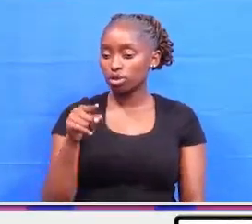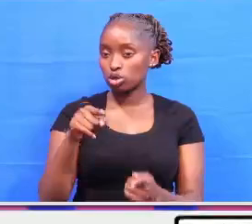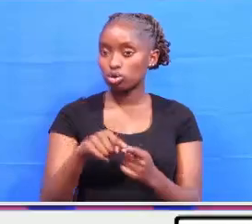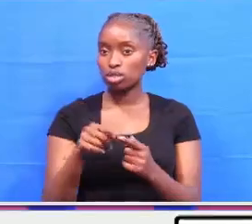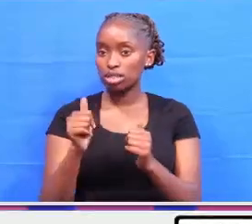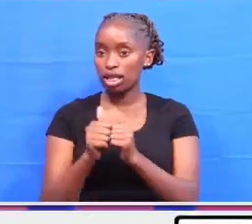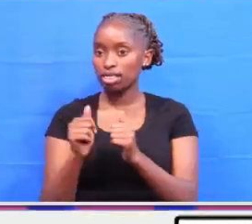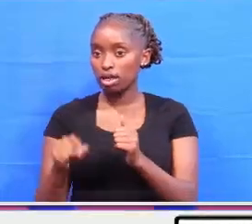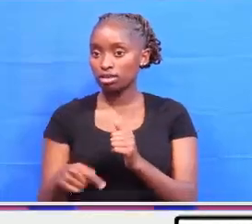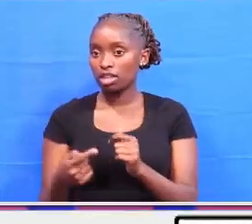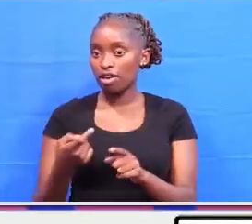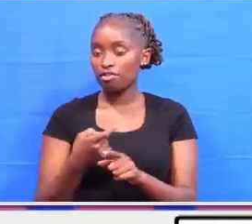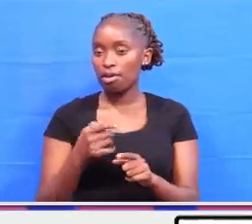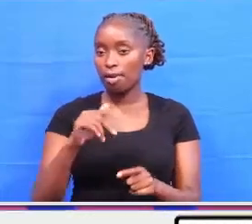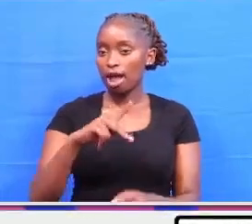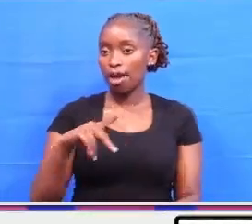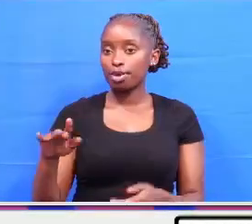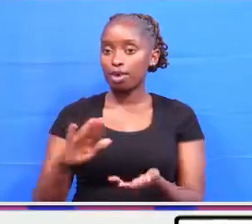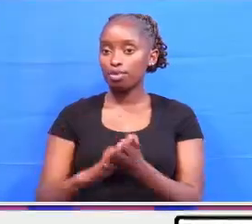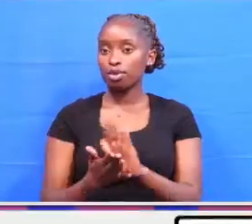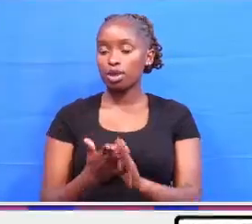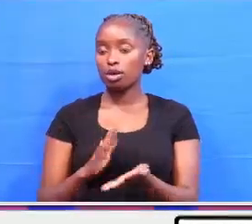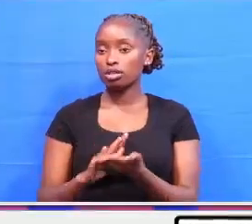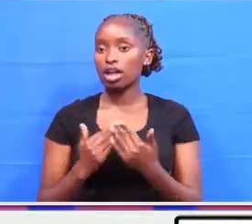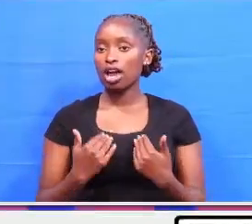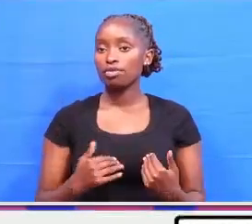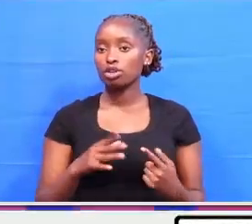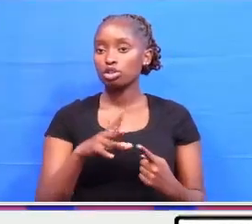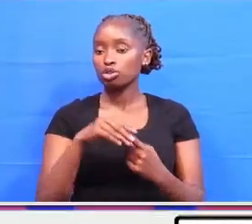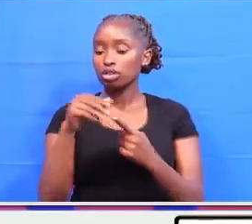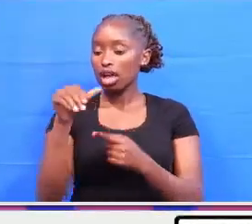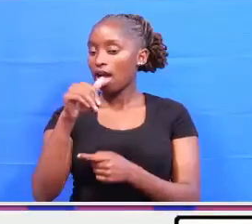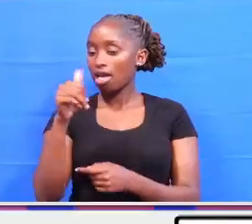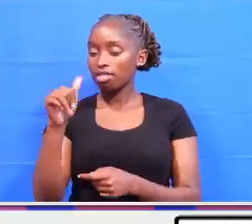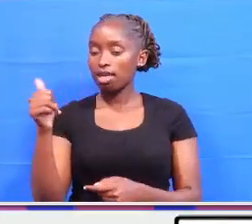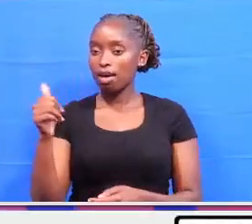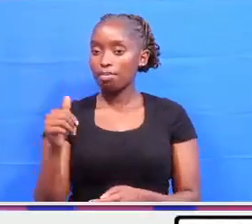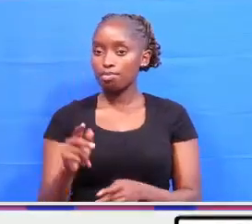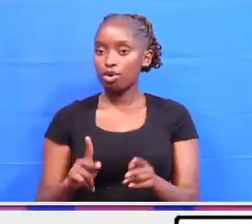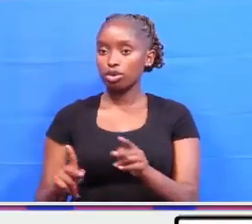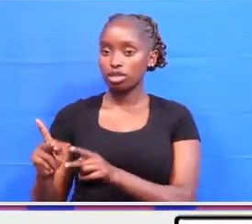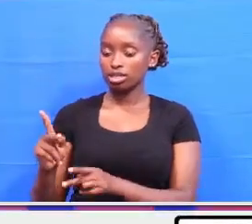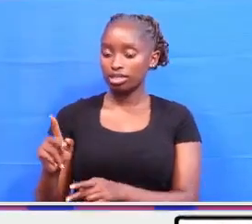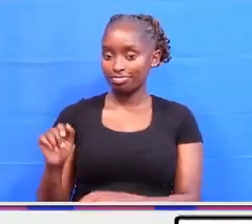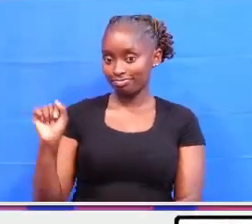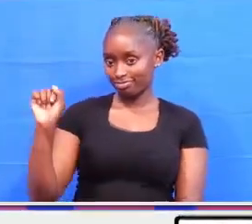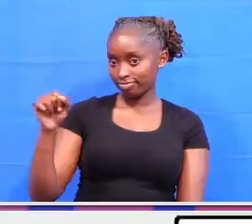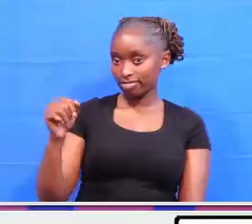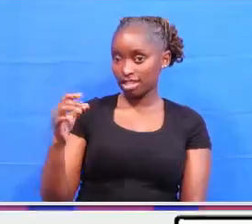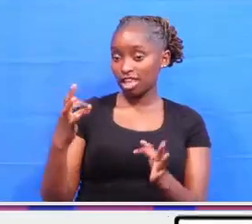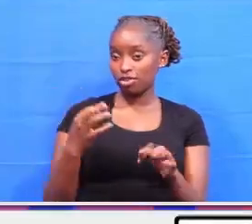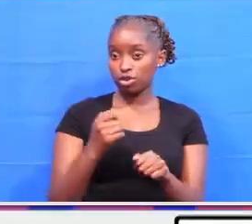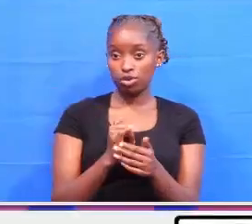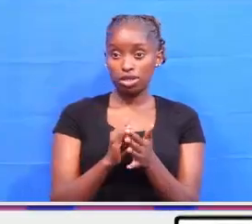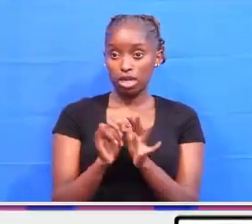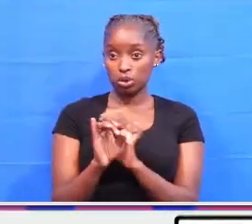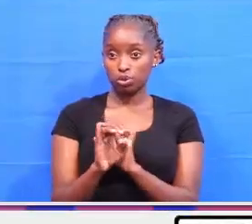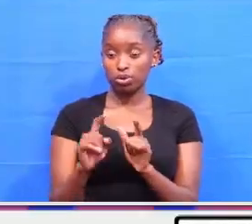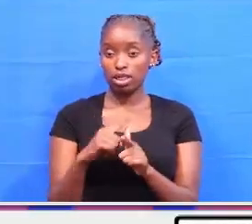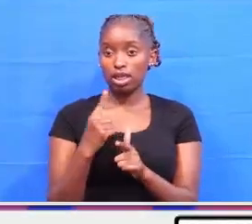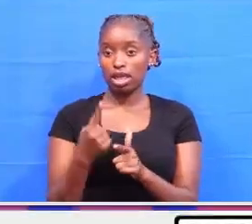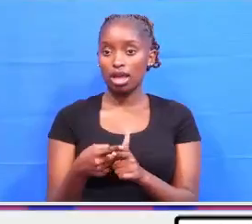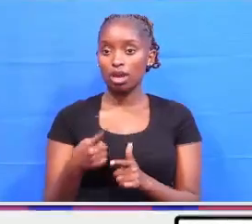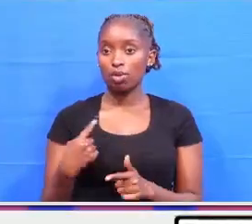10,000 from the app without having to use the other longer process. So yes, if we don't do that, we are going to be